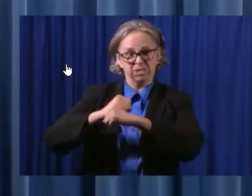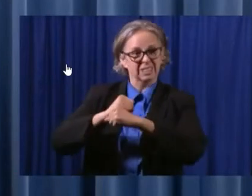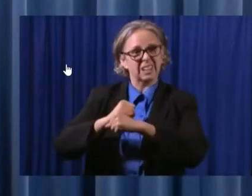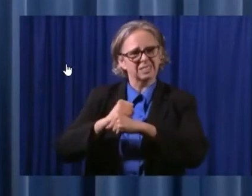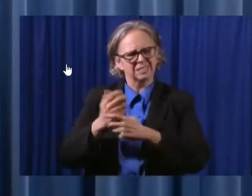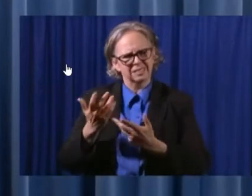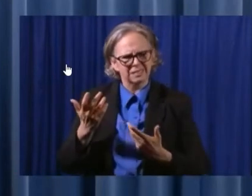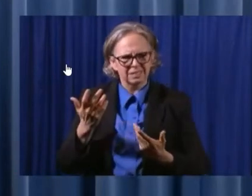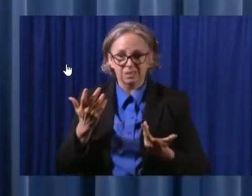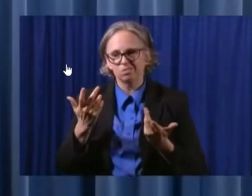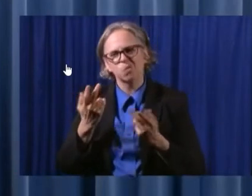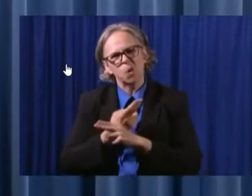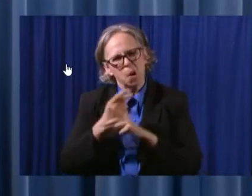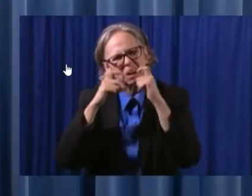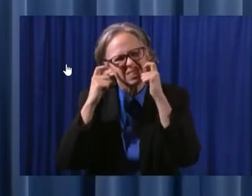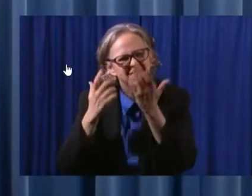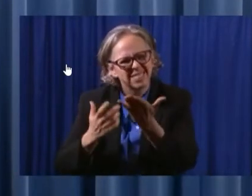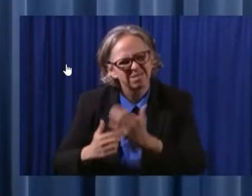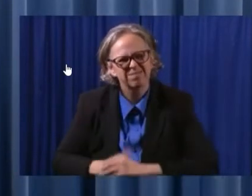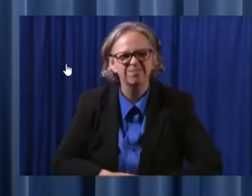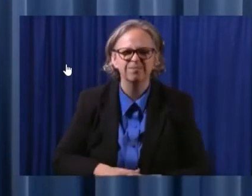decrease the spread of this virus.